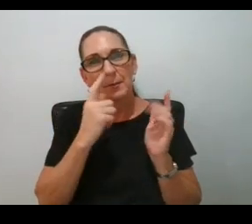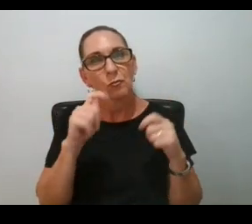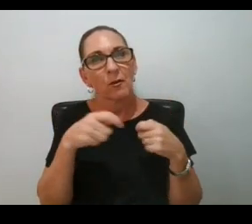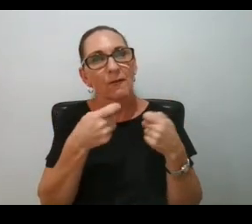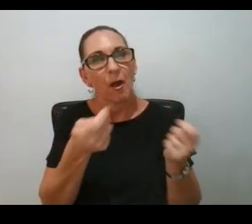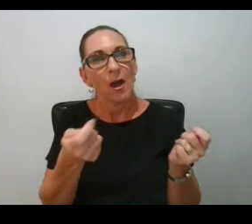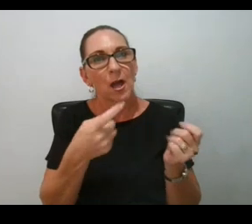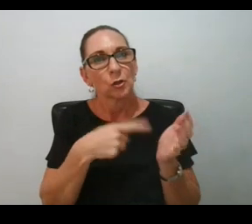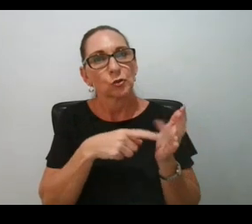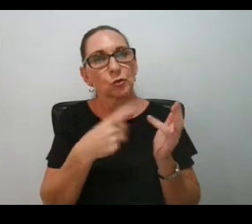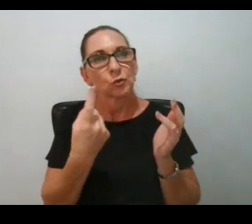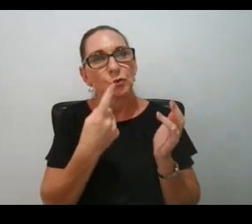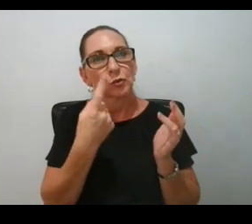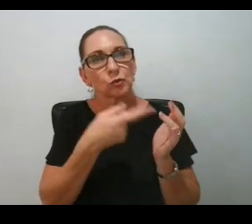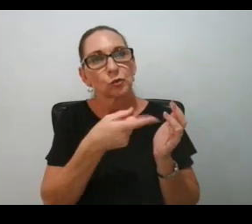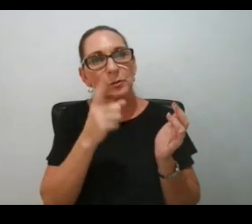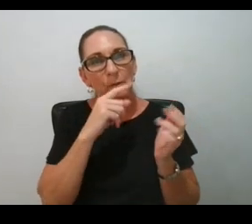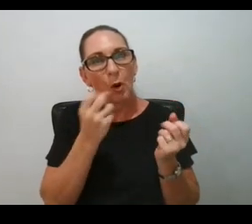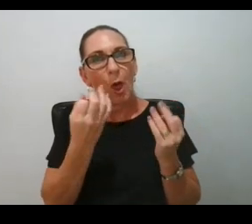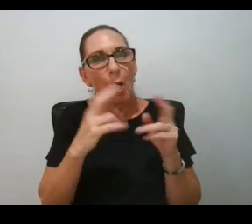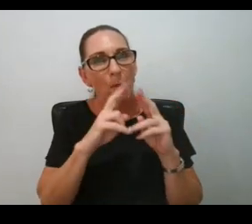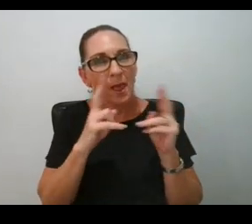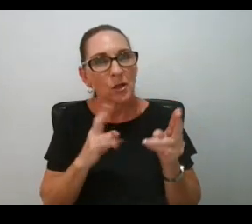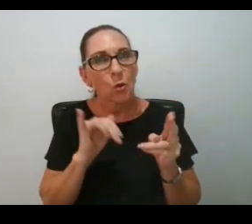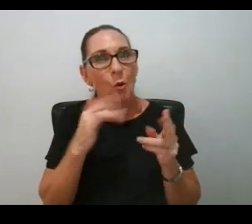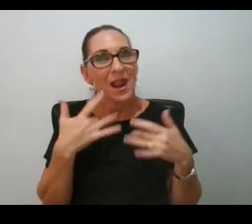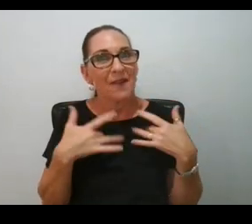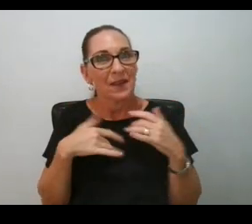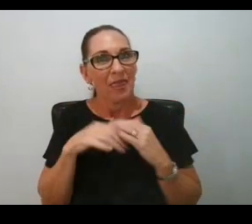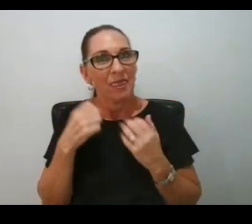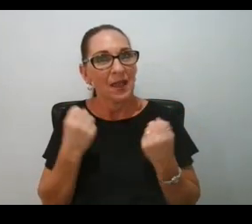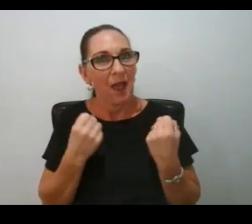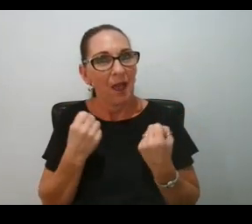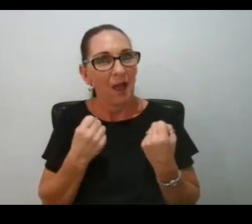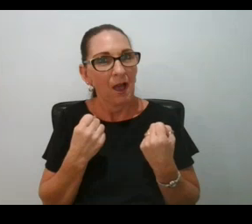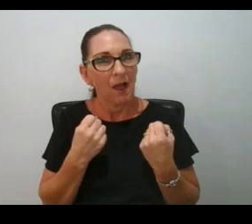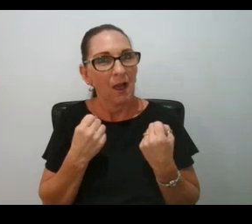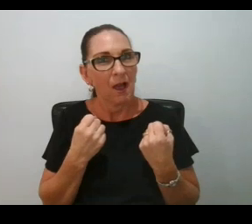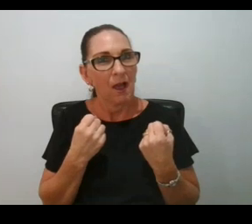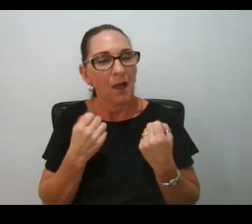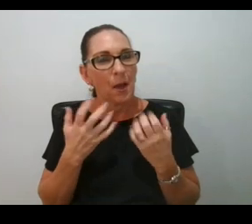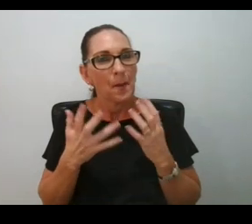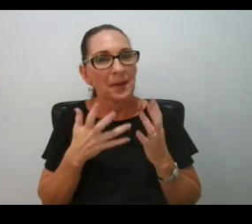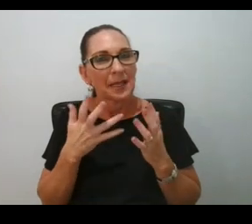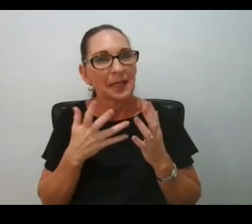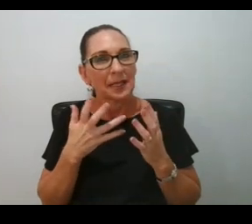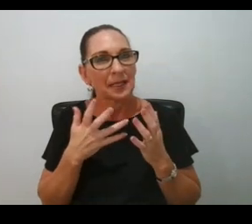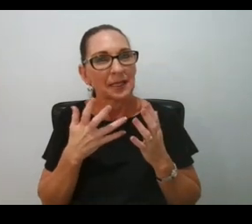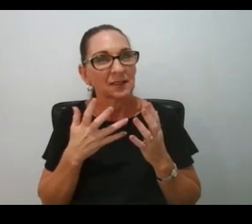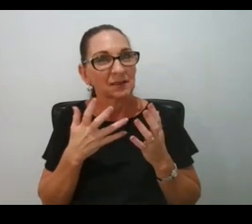homeless or living in a car, or maintain the existing asset as you can't serve it. Do